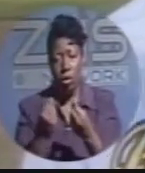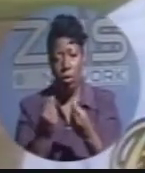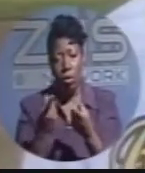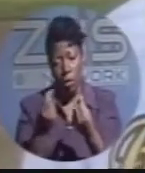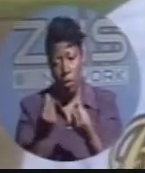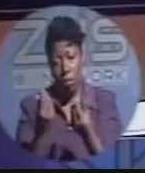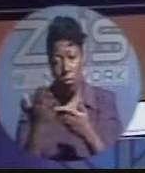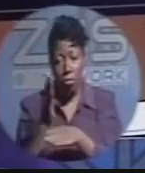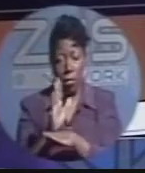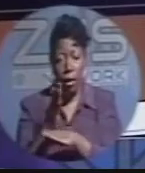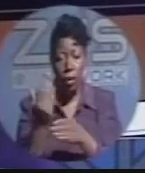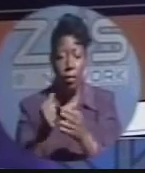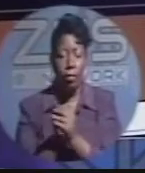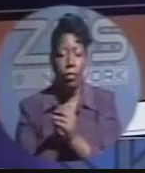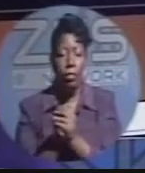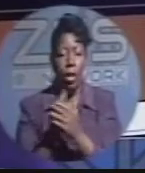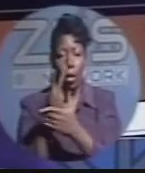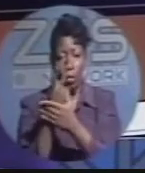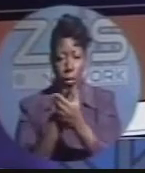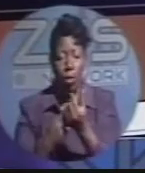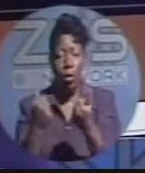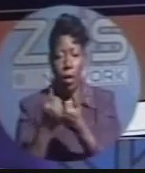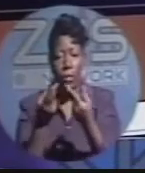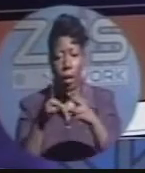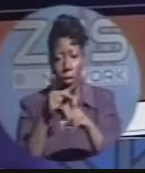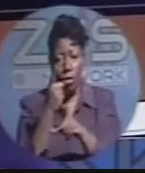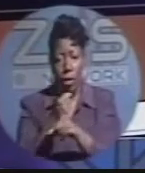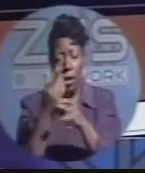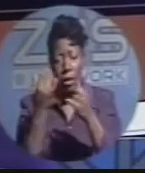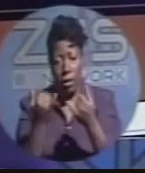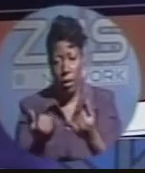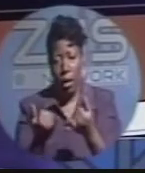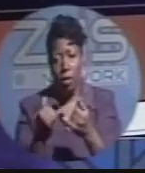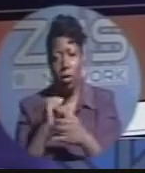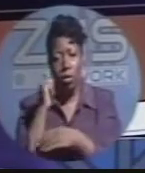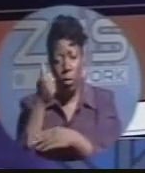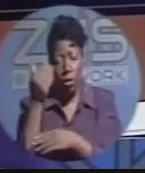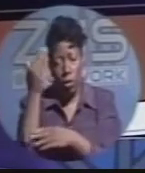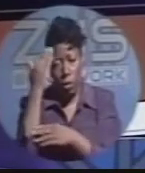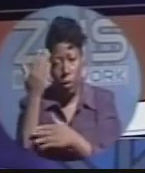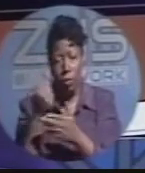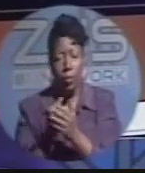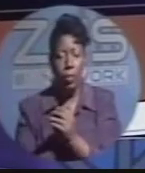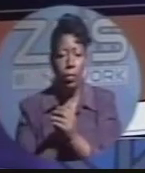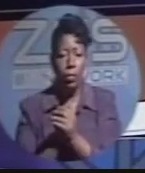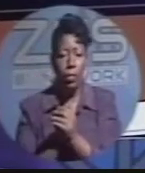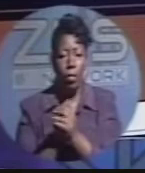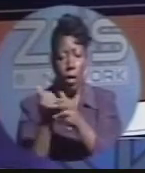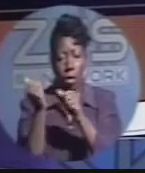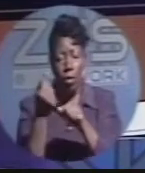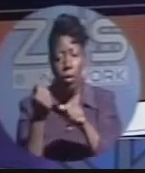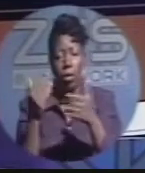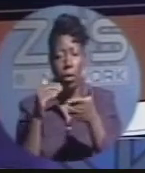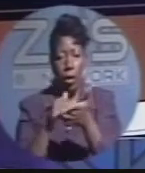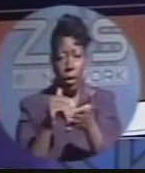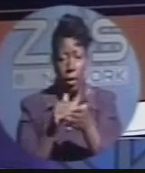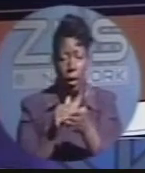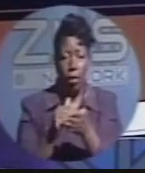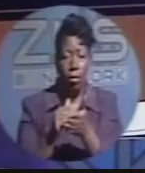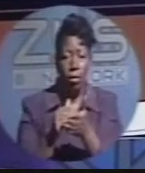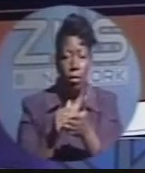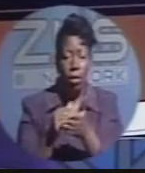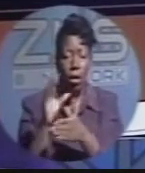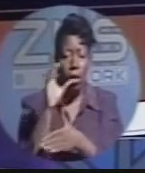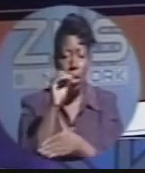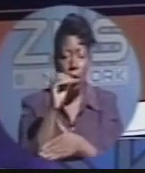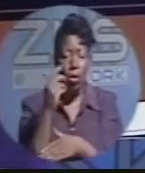victorious. Again, both games going on right now. We'll have highlights for you tomorrow. Still talking softball with their backs against the wall, down